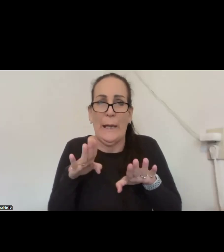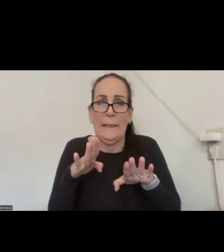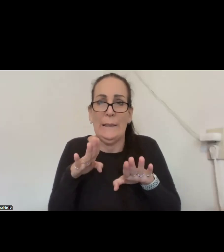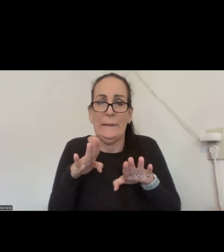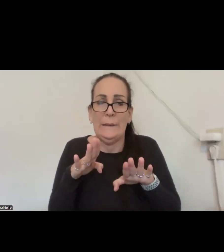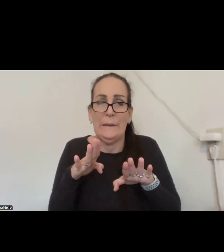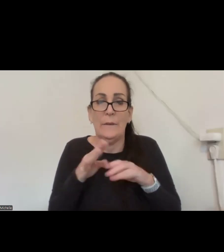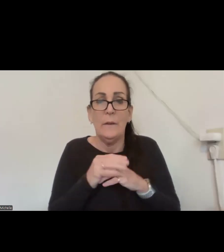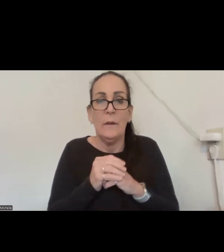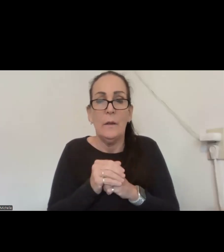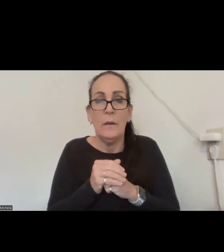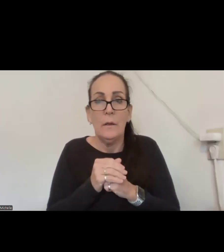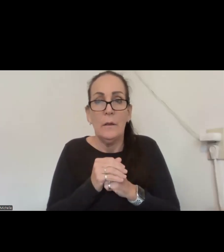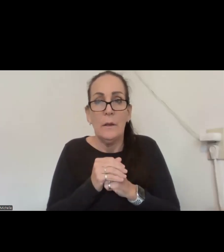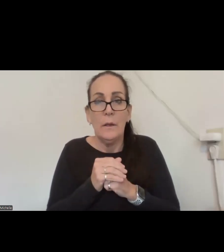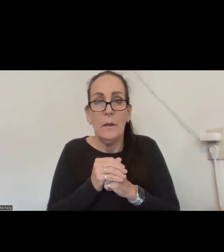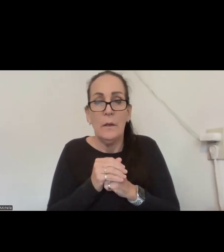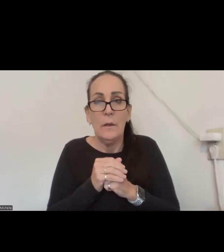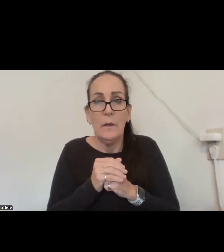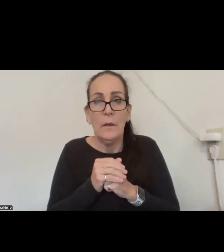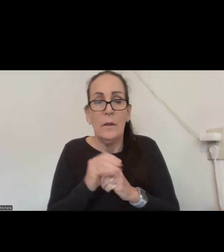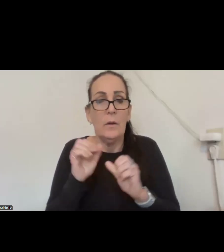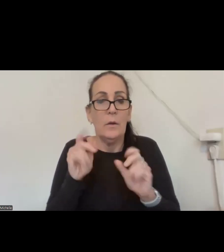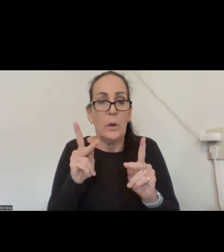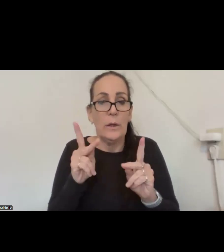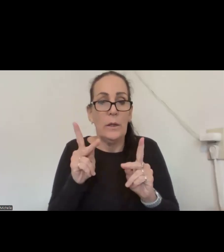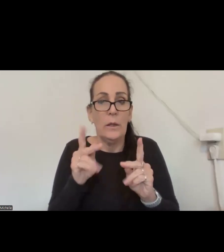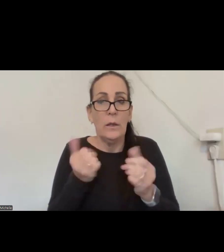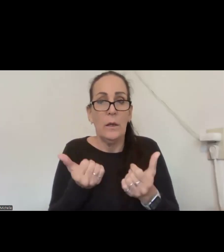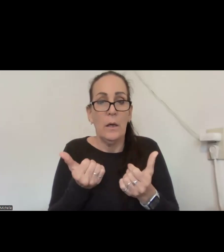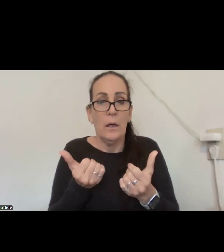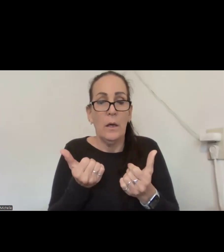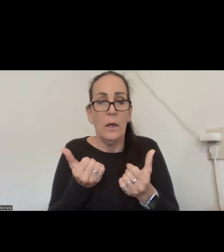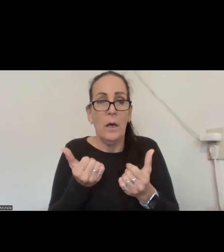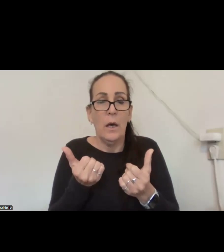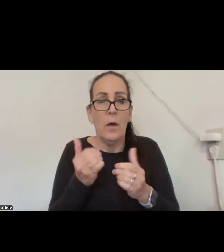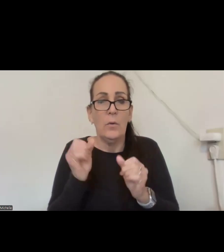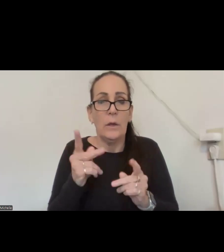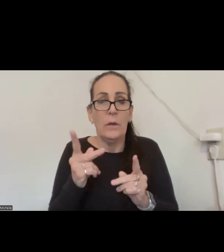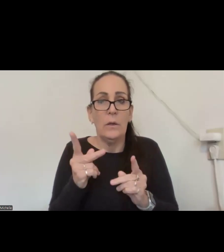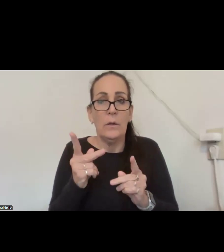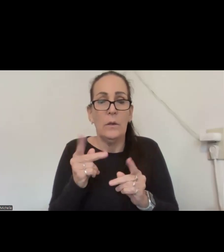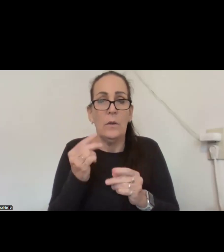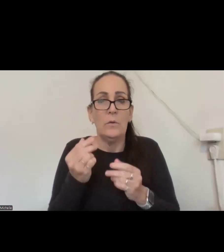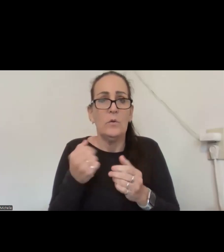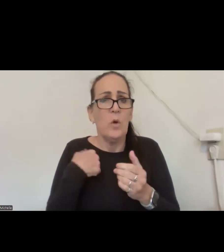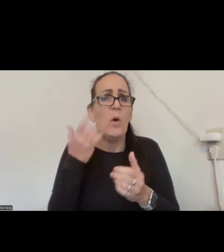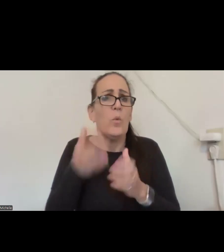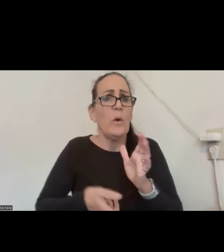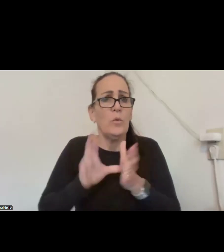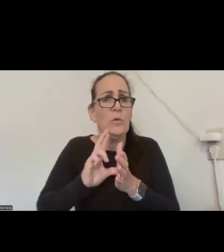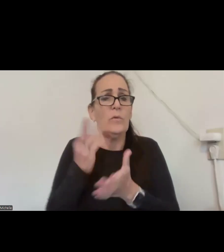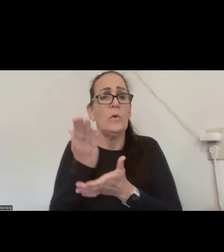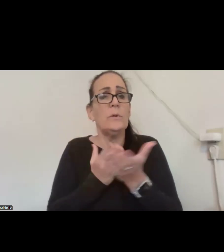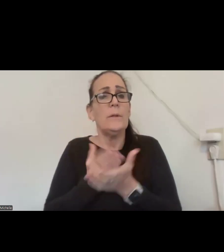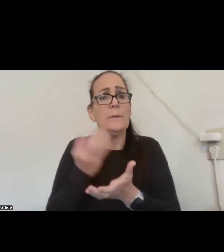Start over. Okay. All right. So I think I'll just review some of the